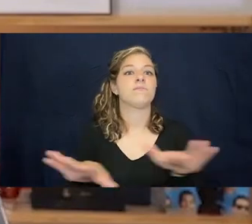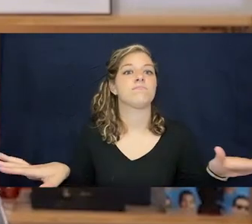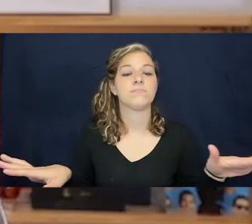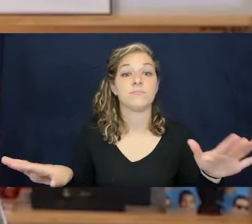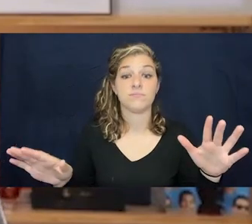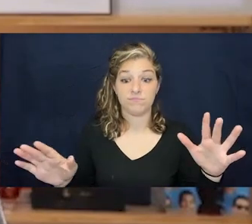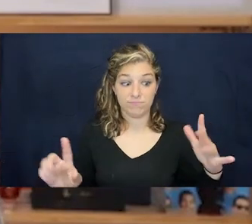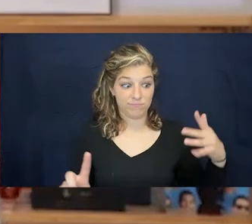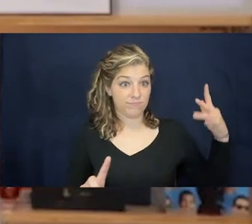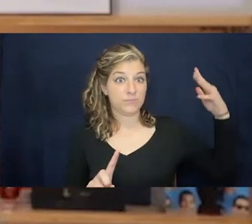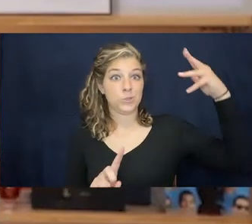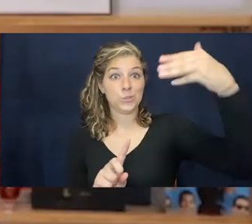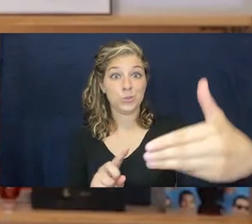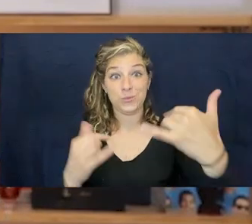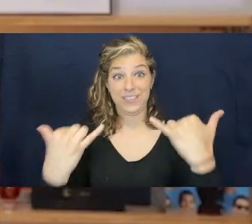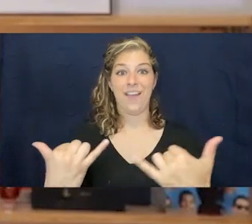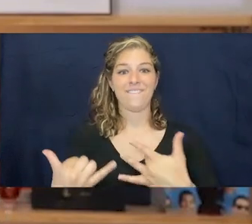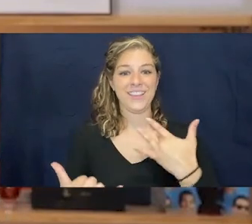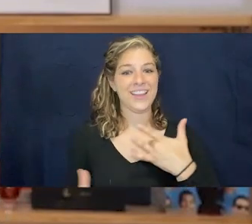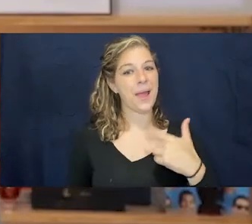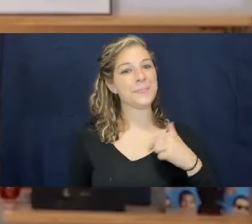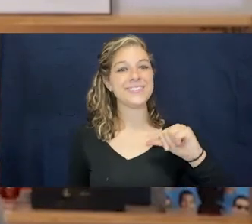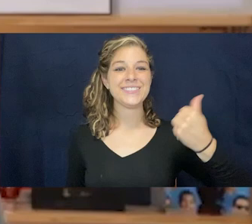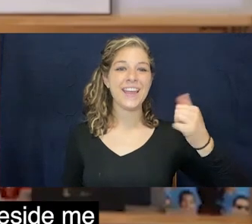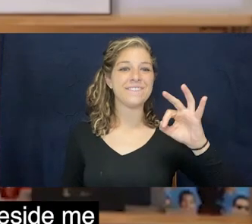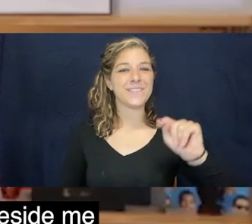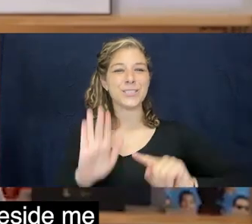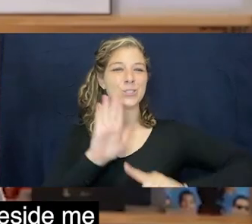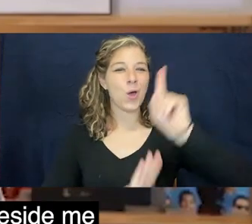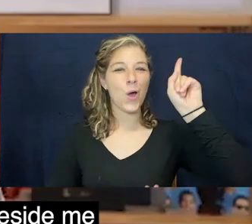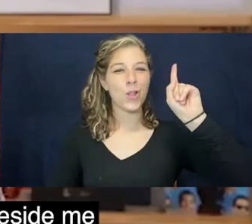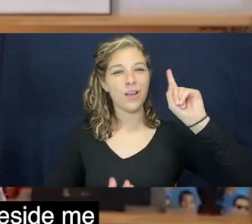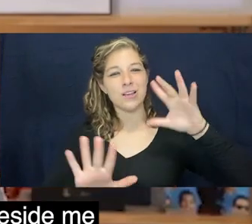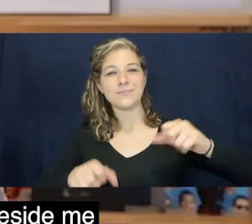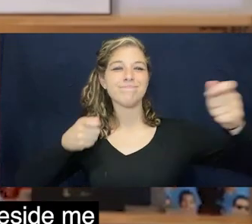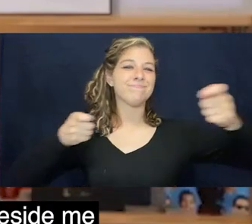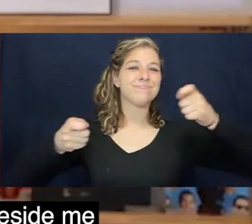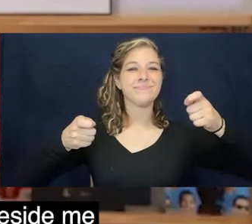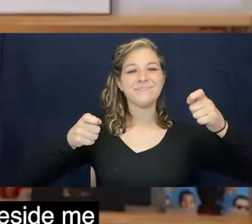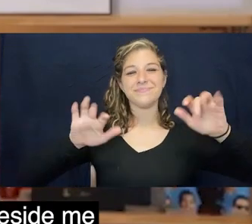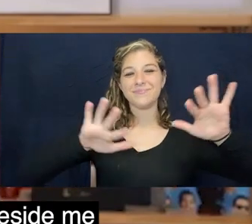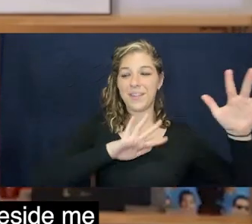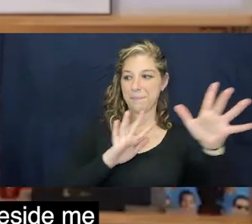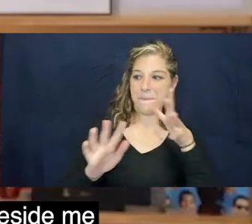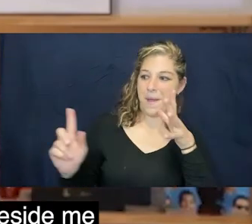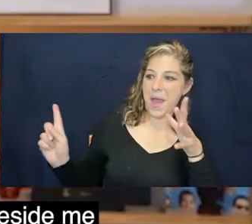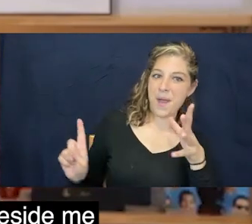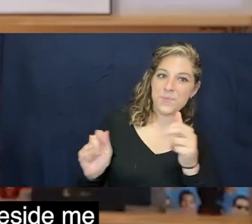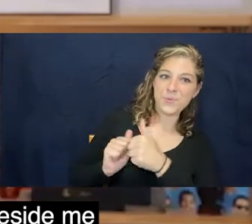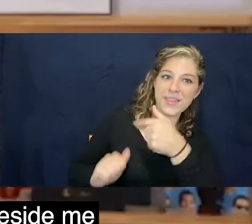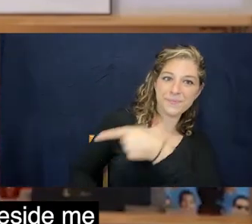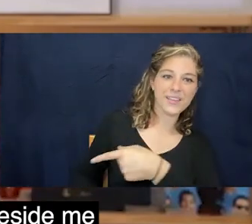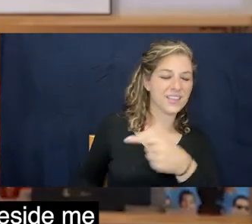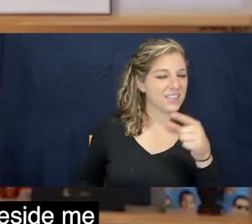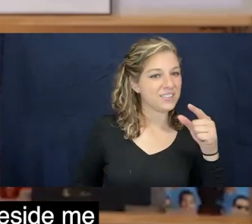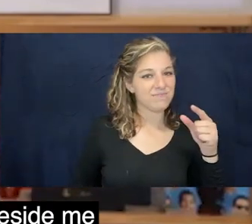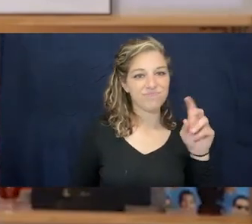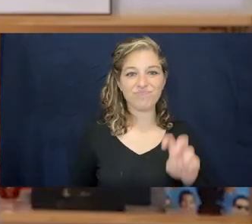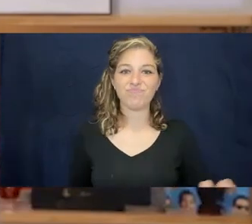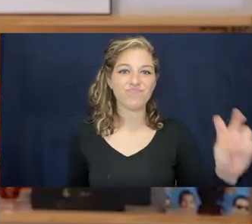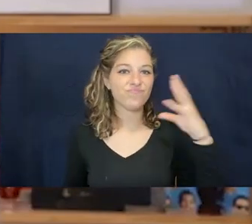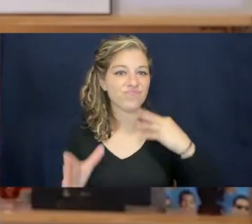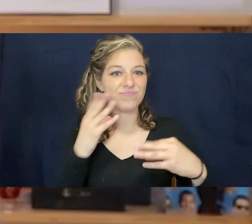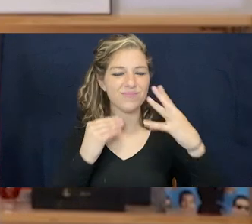anymore, to now feeling like I'm 10 feet tall and on top of the world and having her right beside me through all of